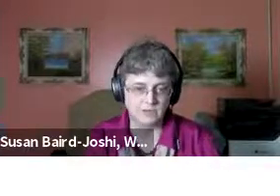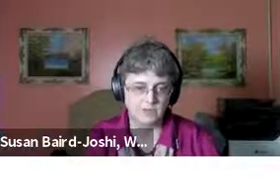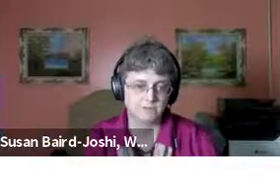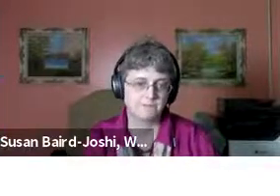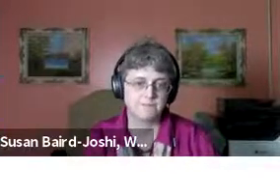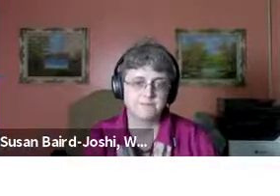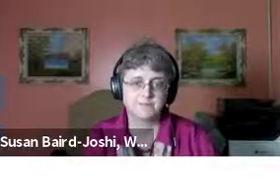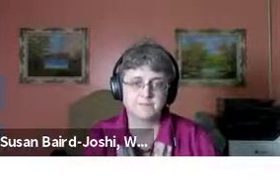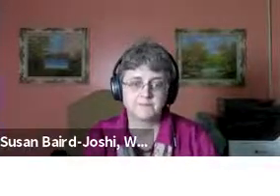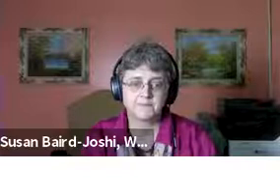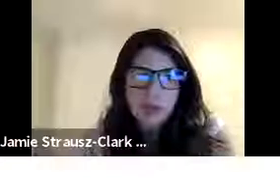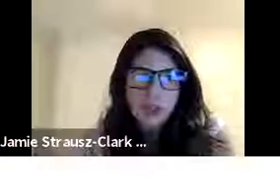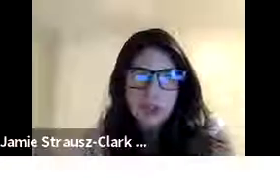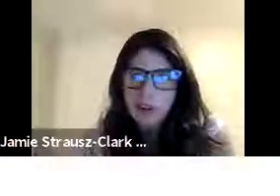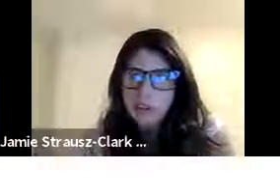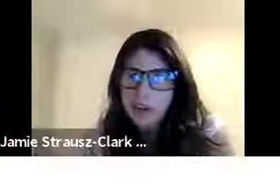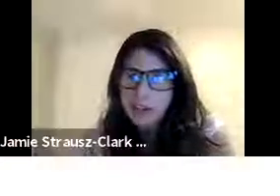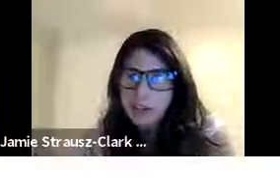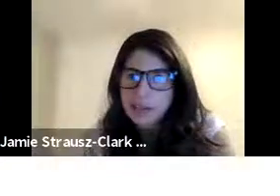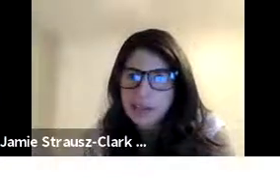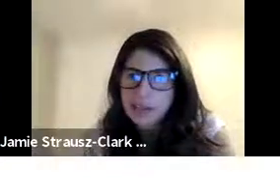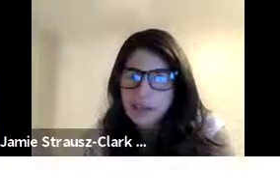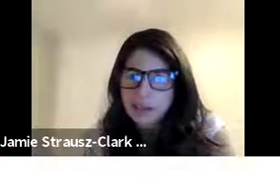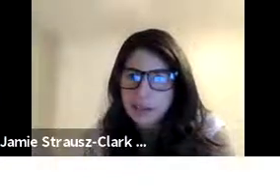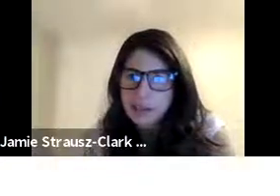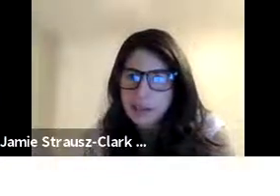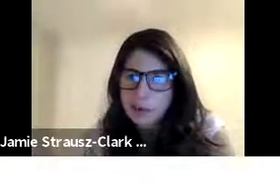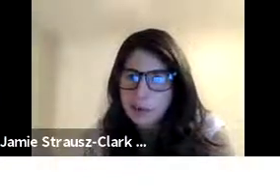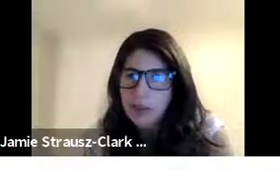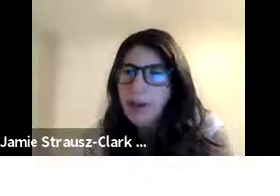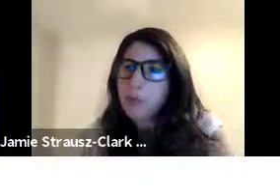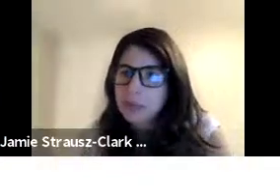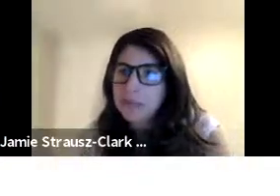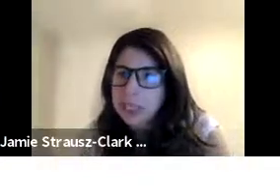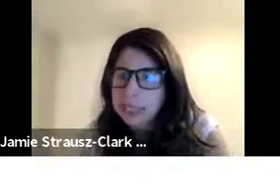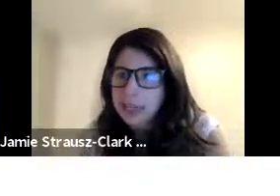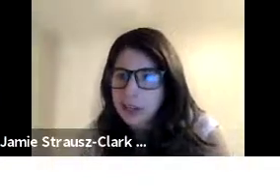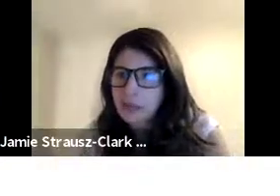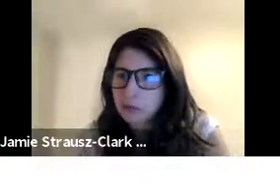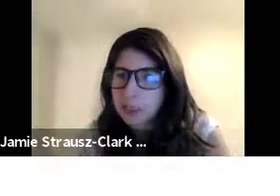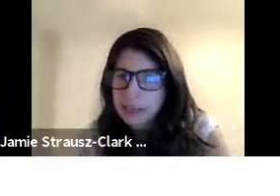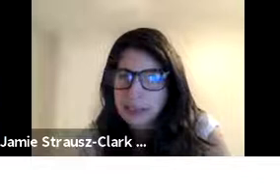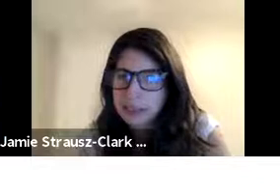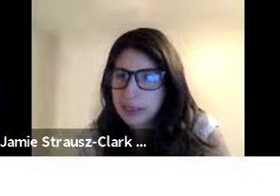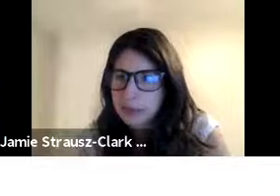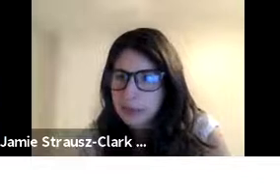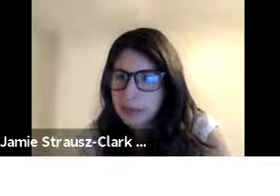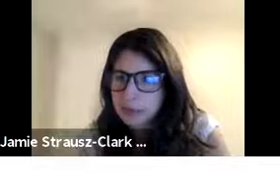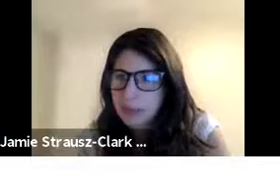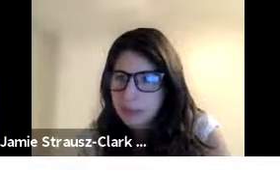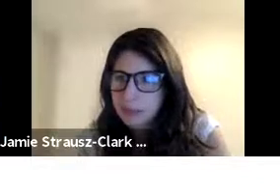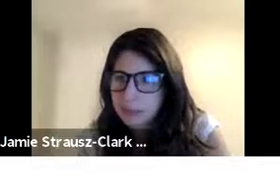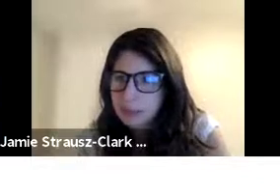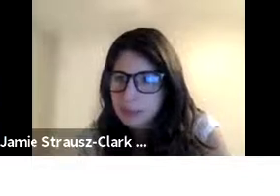you. So Susan, just to clarify, it sounds like you feel like when you're thinking about what's missing here, you'd really like to see something